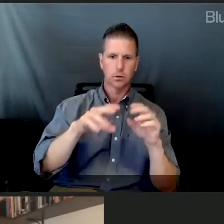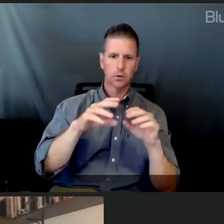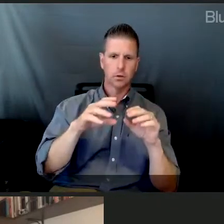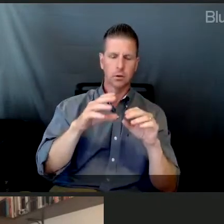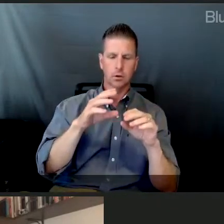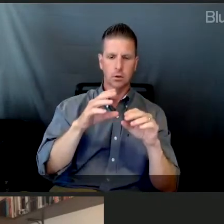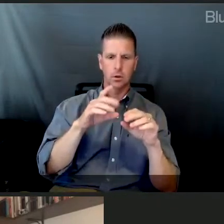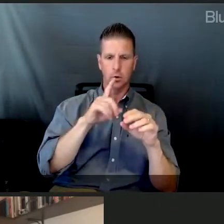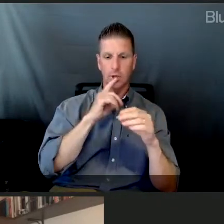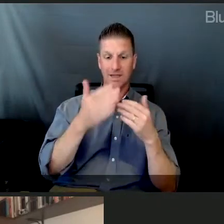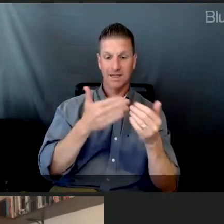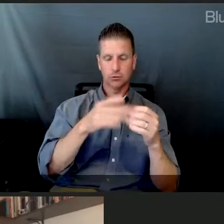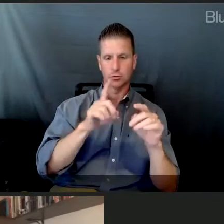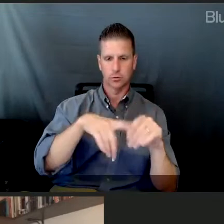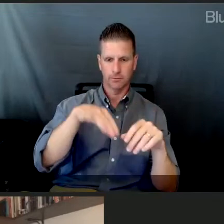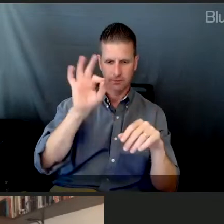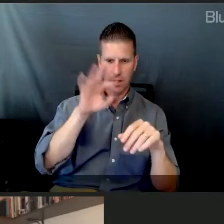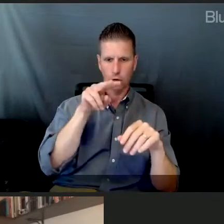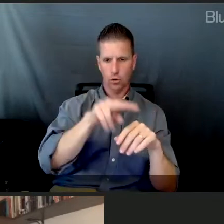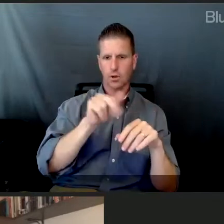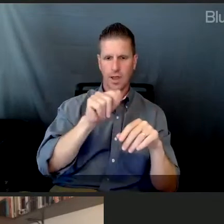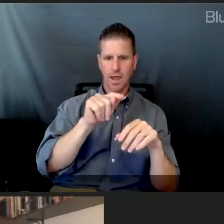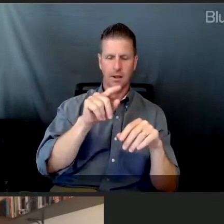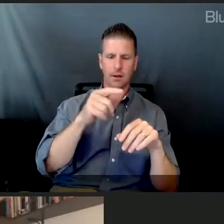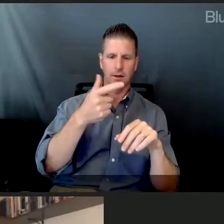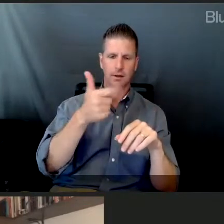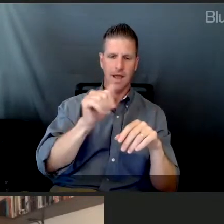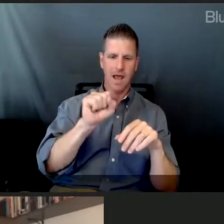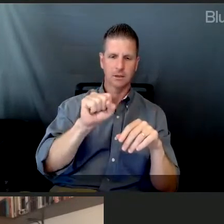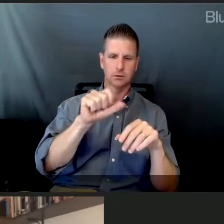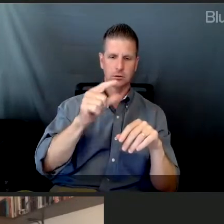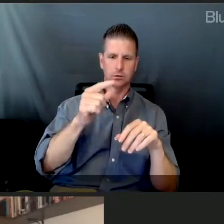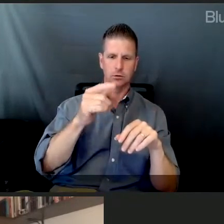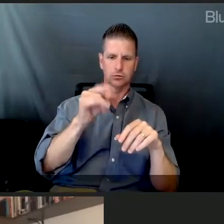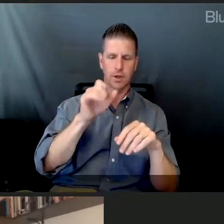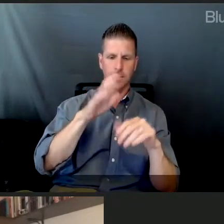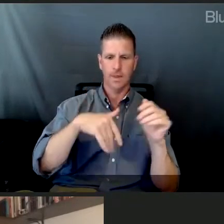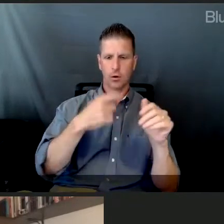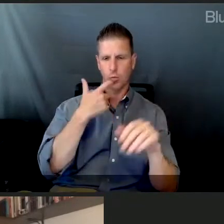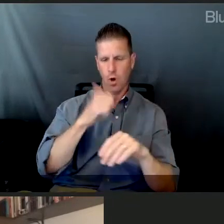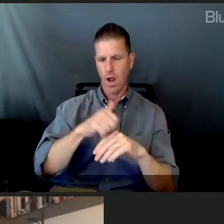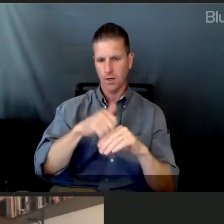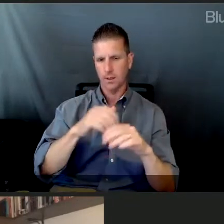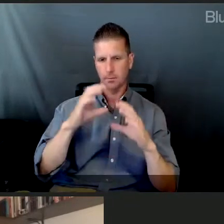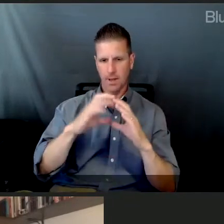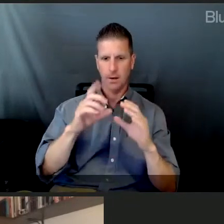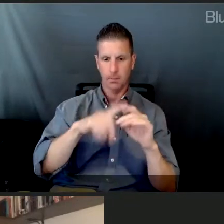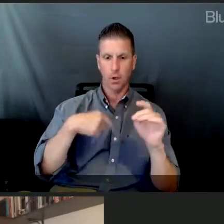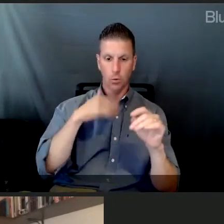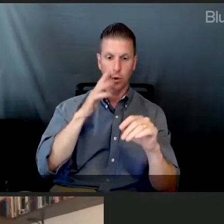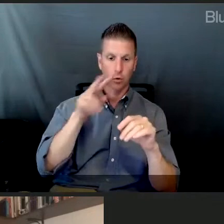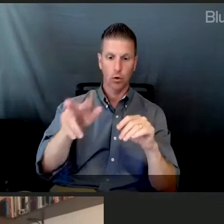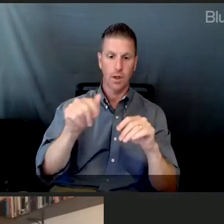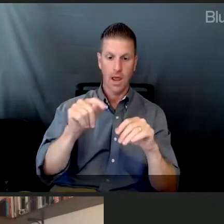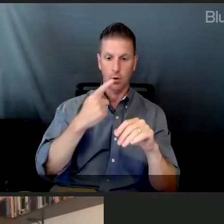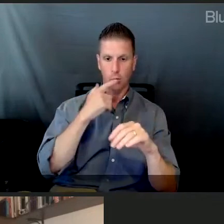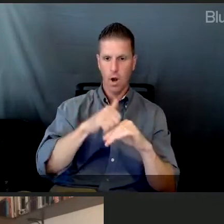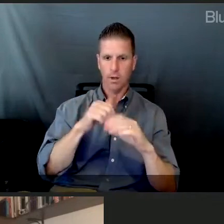to find and to look at gas giants than it is rocky planets. But we will be looking at rocky planets